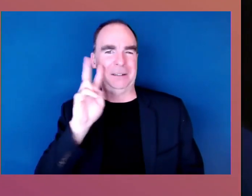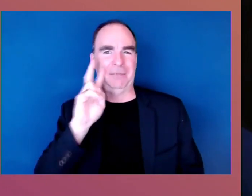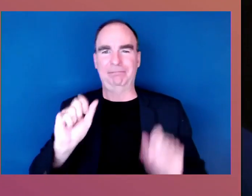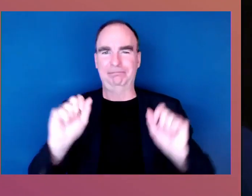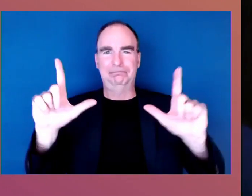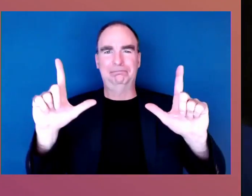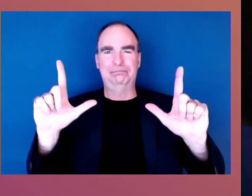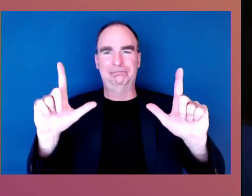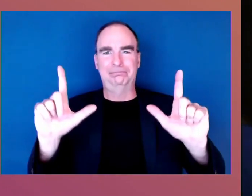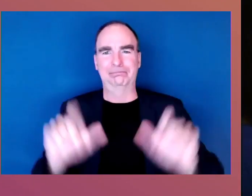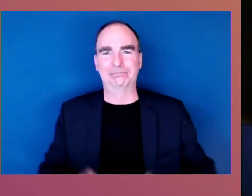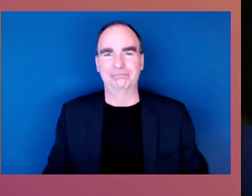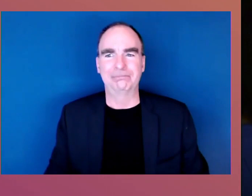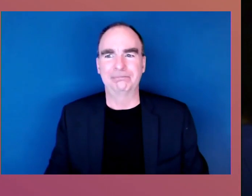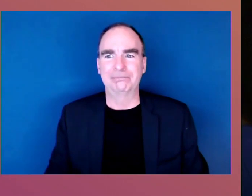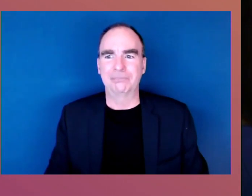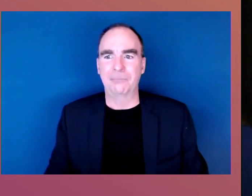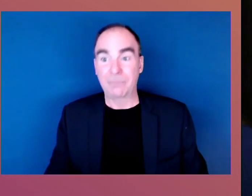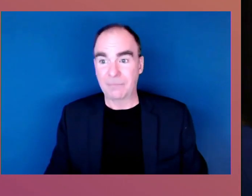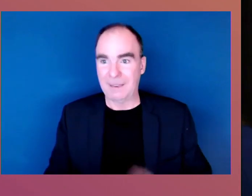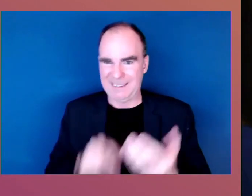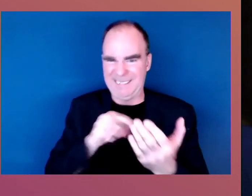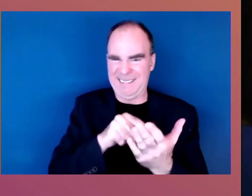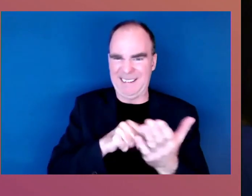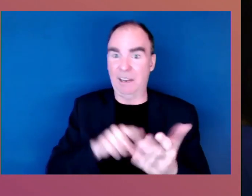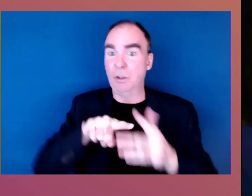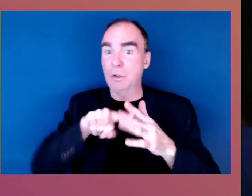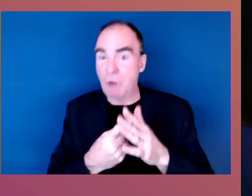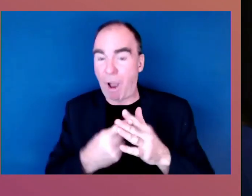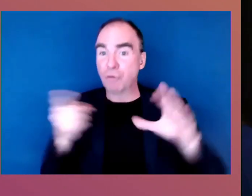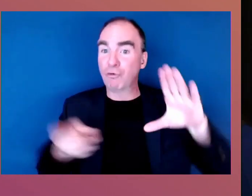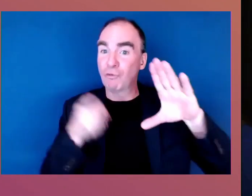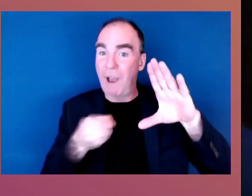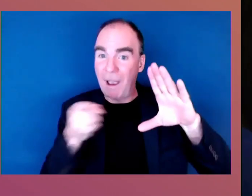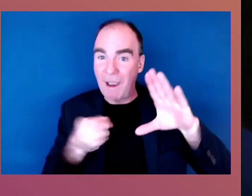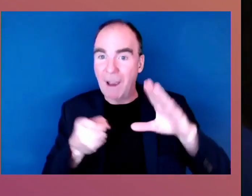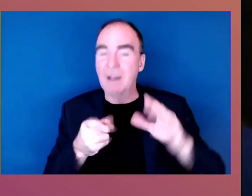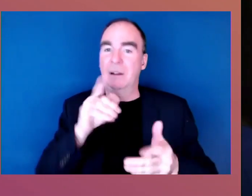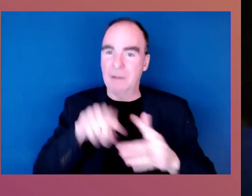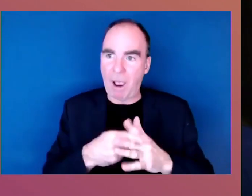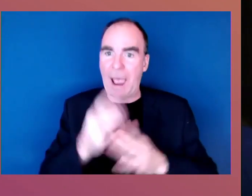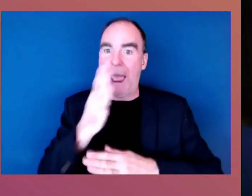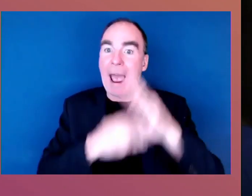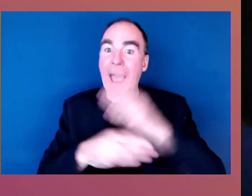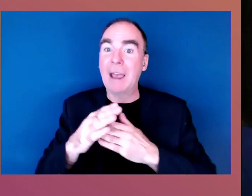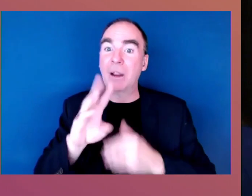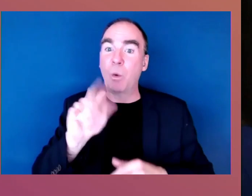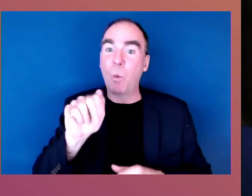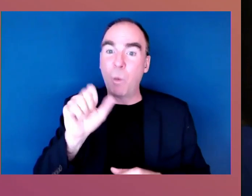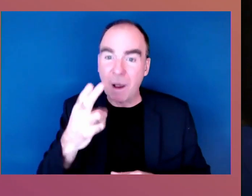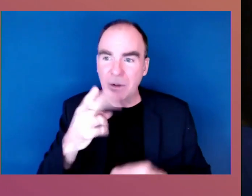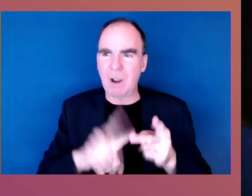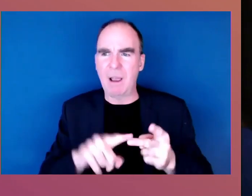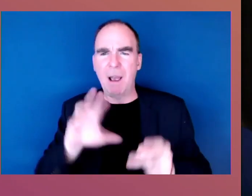Dryer on, dryer. Start, button. Fit programs, hand wash slash wool, button. Hand wash slash wool, time dry. Air quick bulky slash large eye,